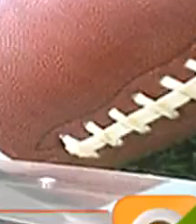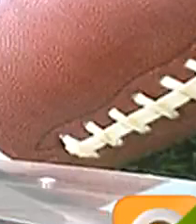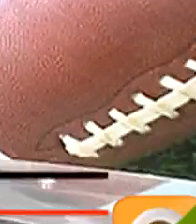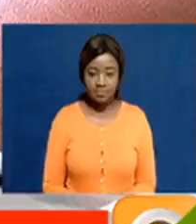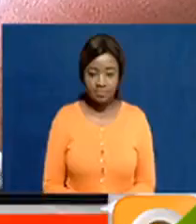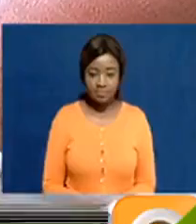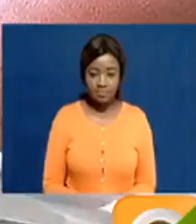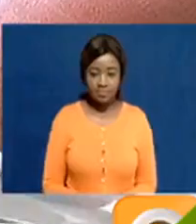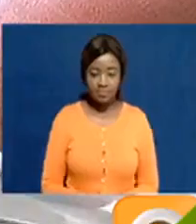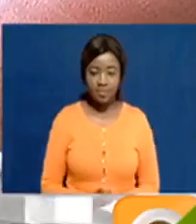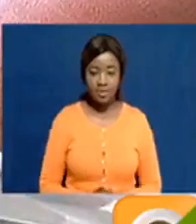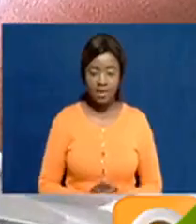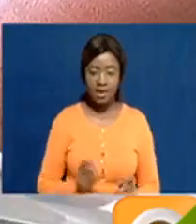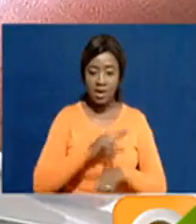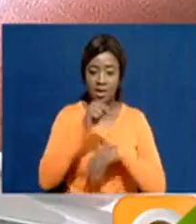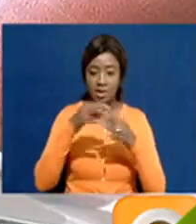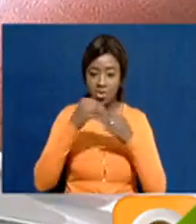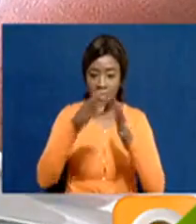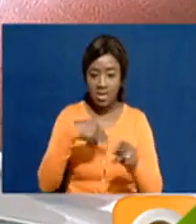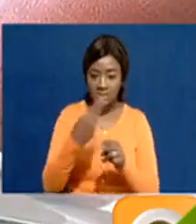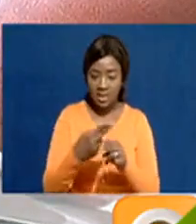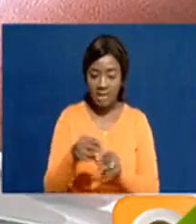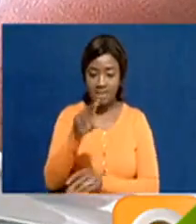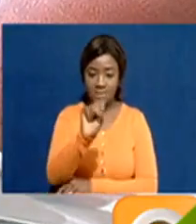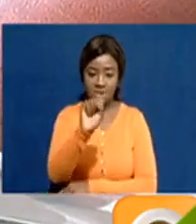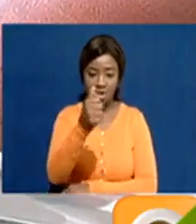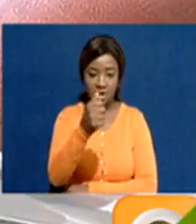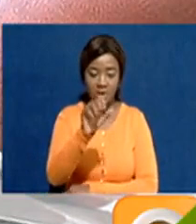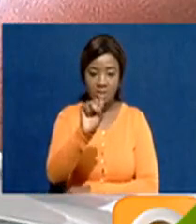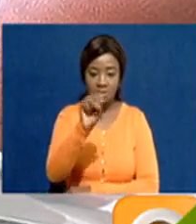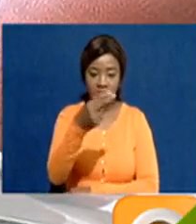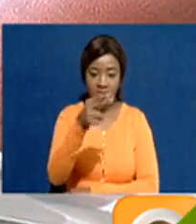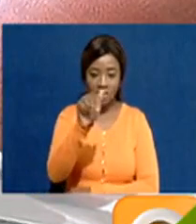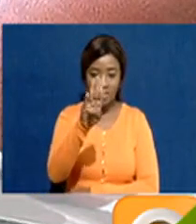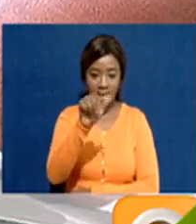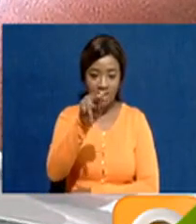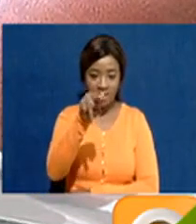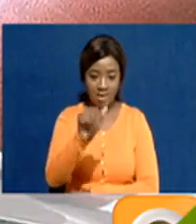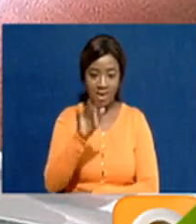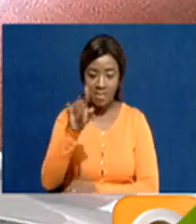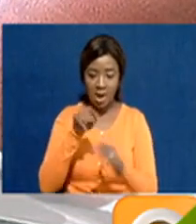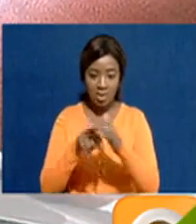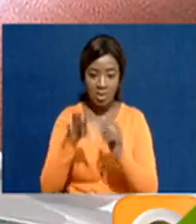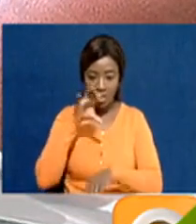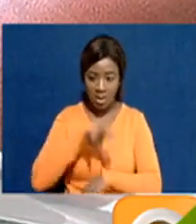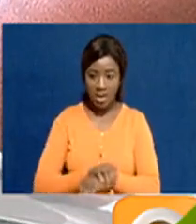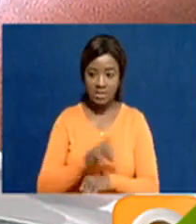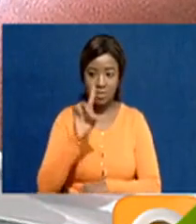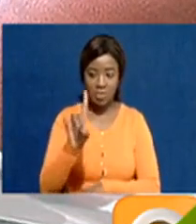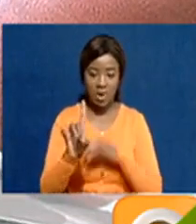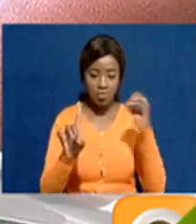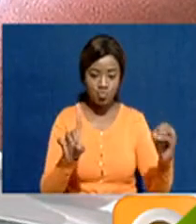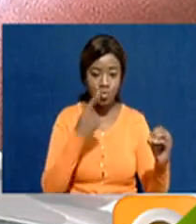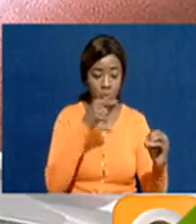And National Super League leaders Shabana FC tightened their grip at the top with a hard-fought 1-0 win over